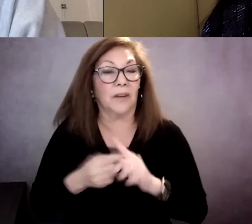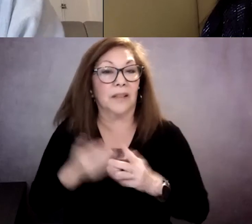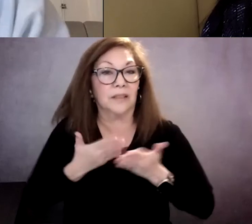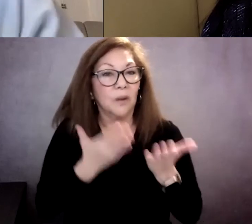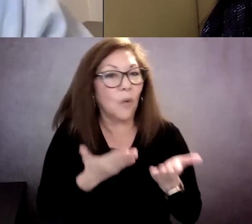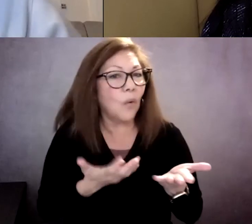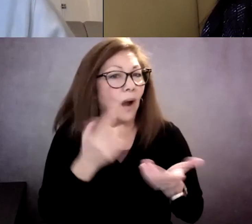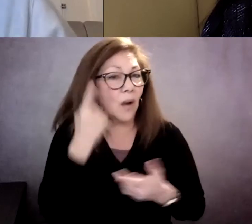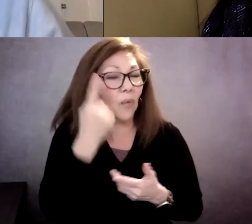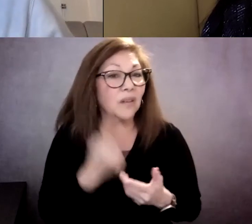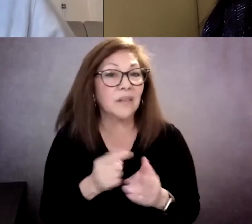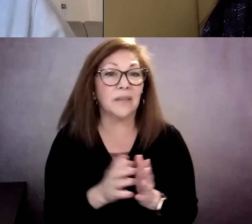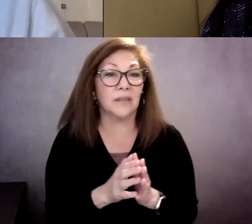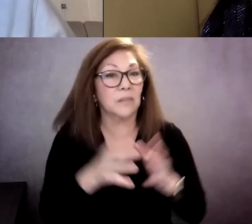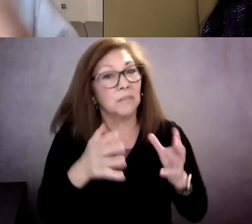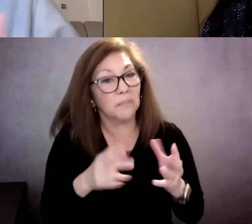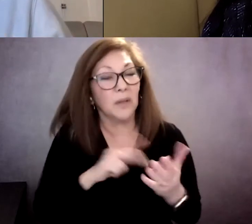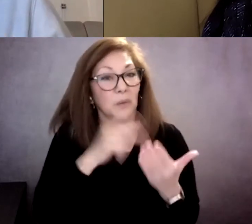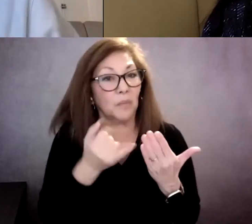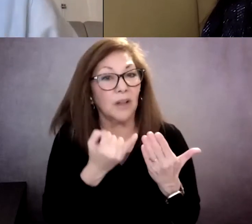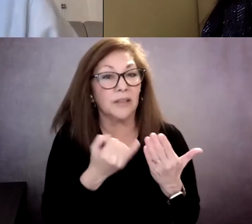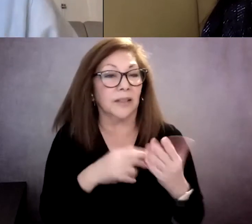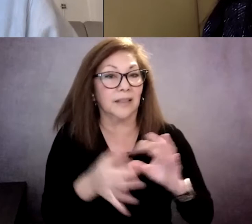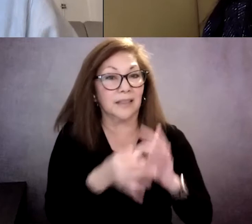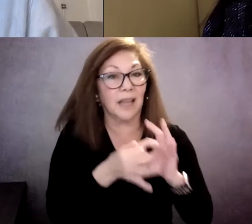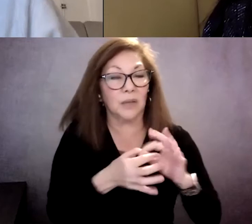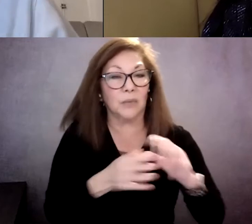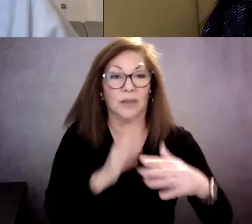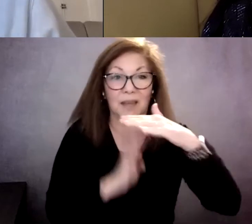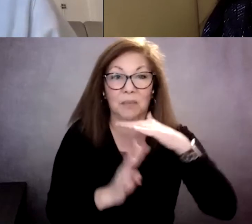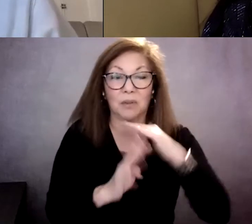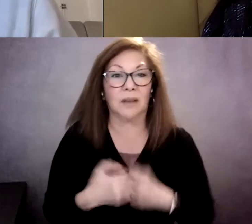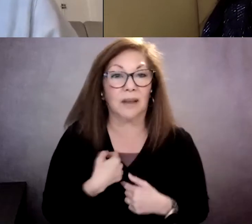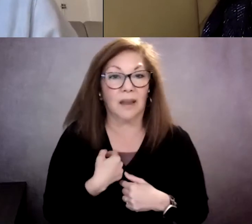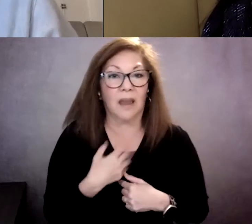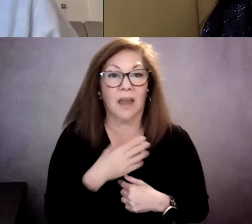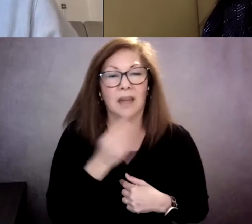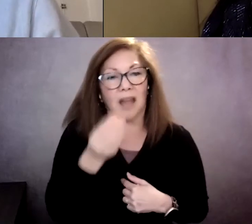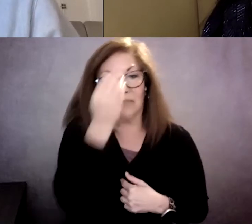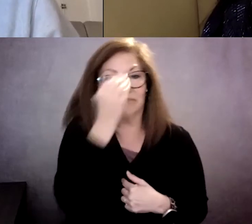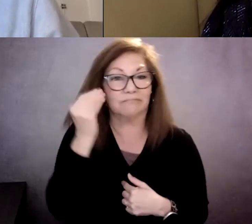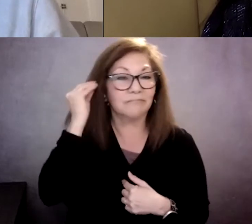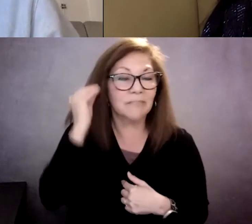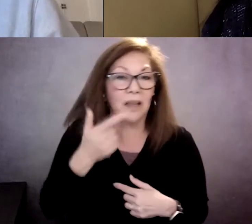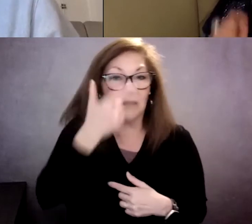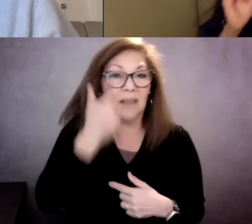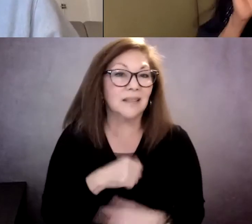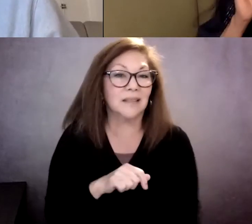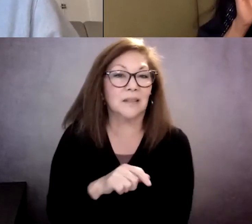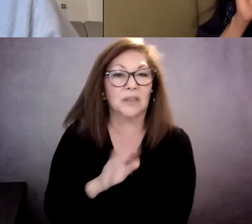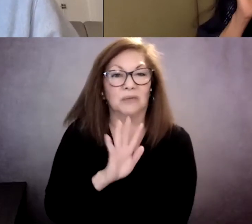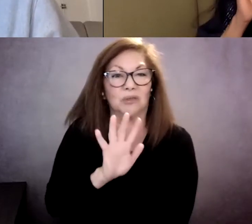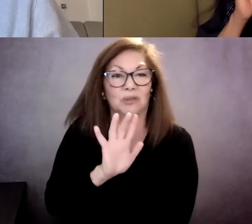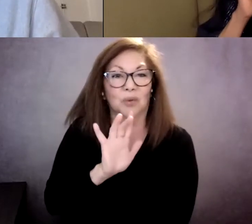I wonder if there's a larger project in here tied to immigration. And I put that in my back pocket because I think I was 25 back then,